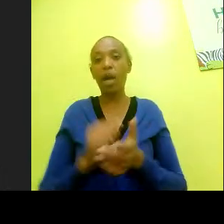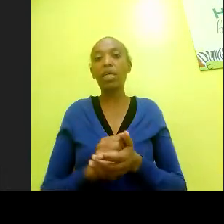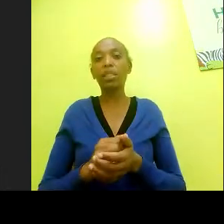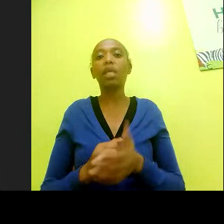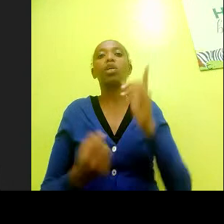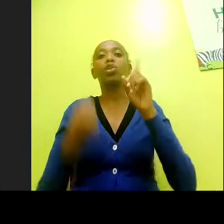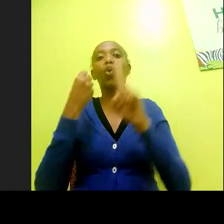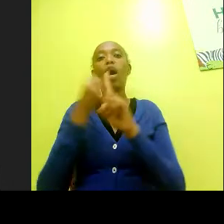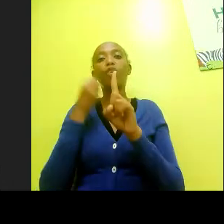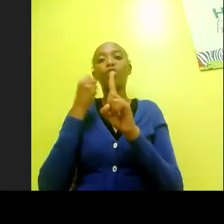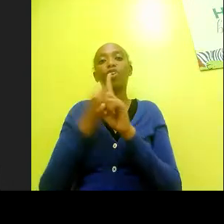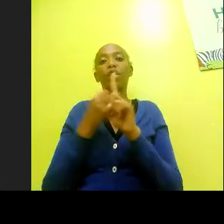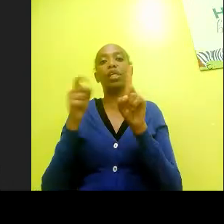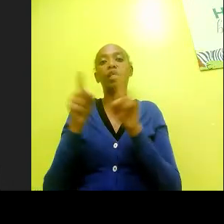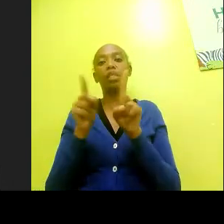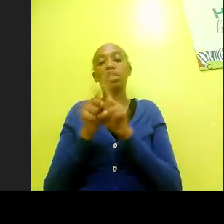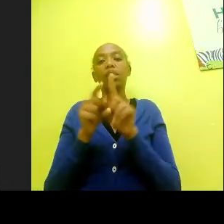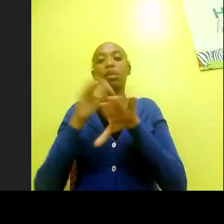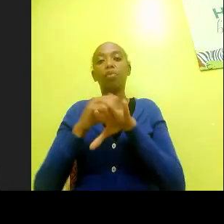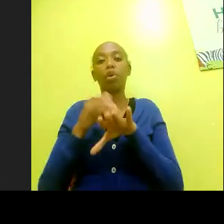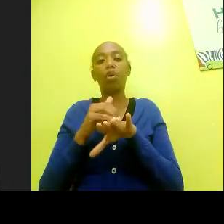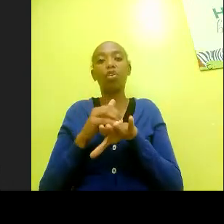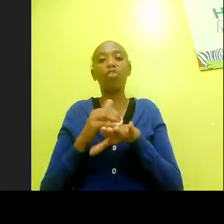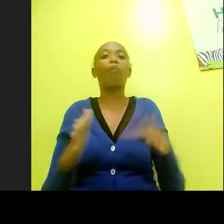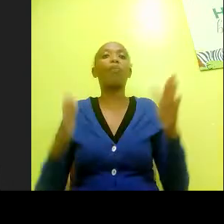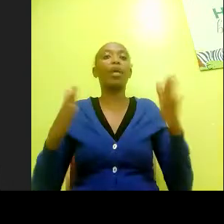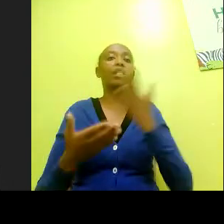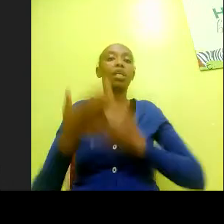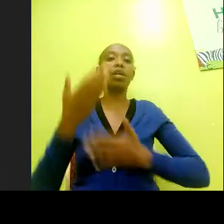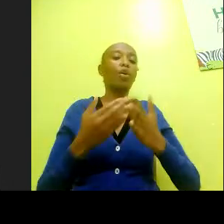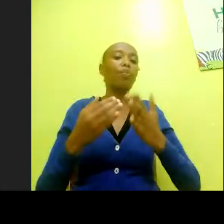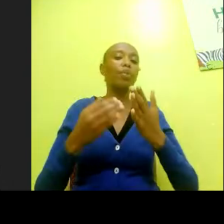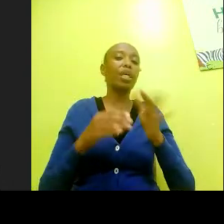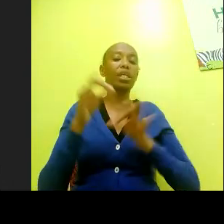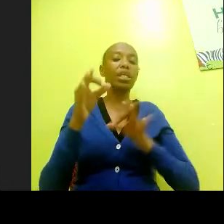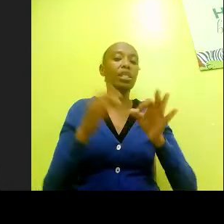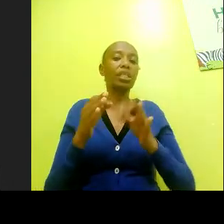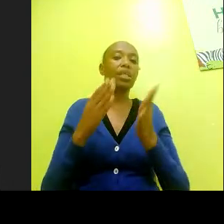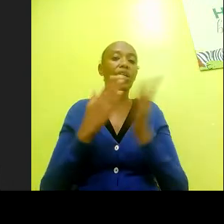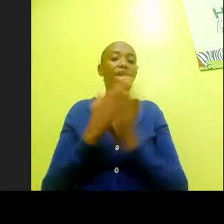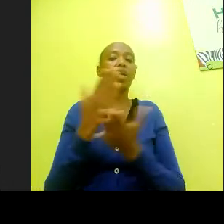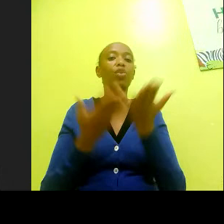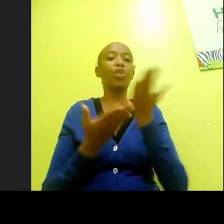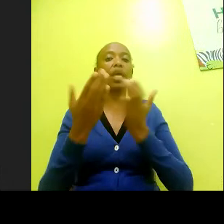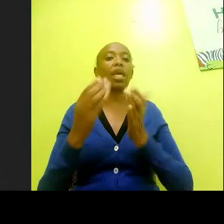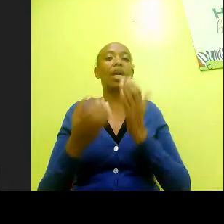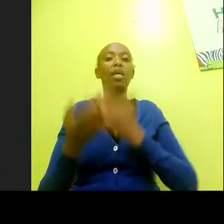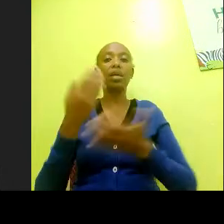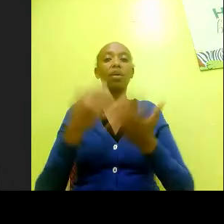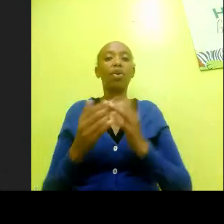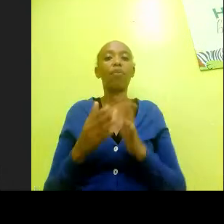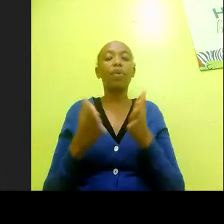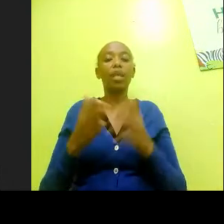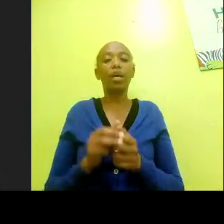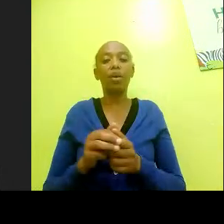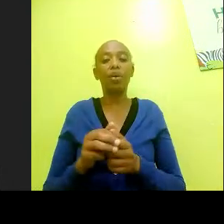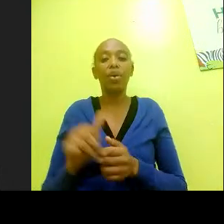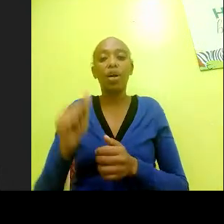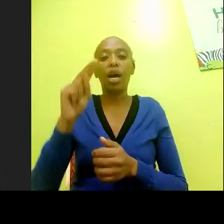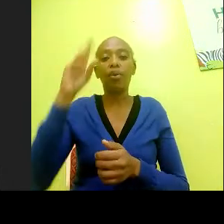advocate and call for women's economic justice and rights in relation to the care economy? So Odette, over to